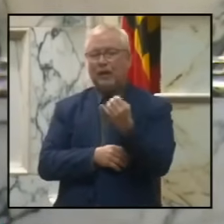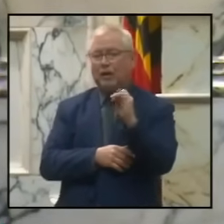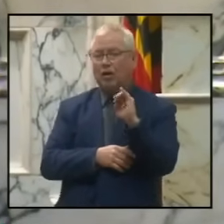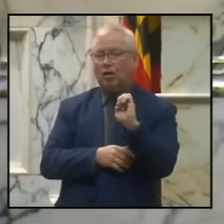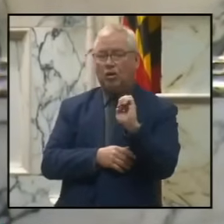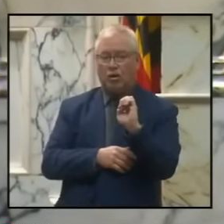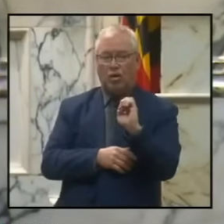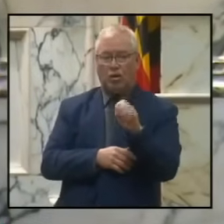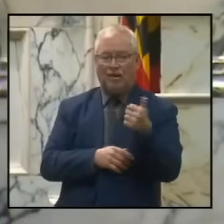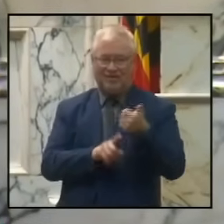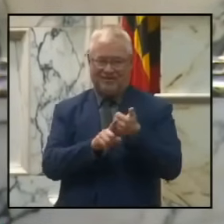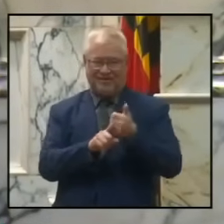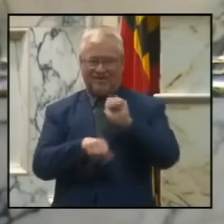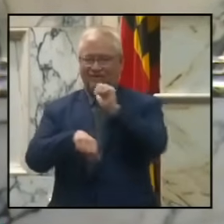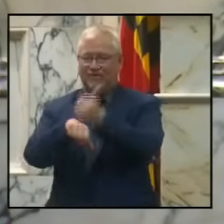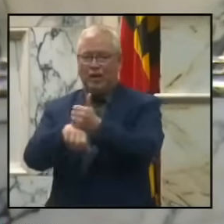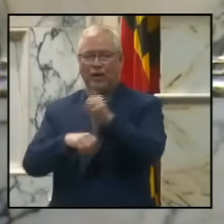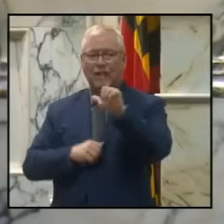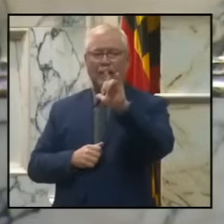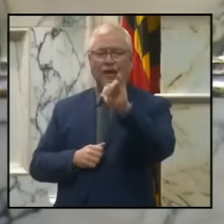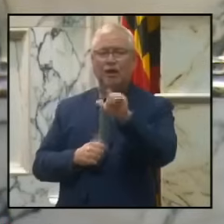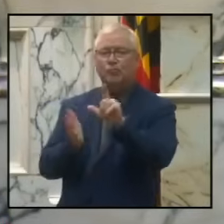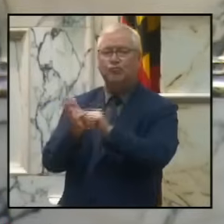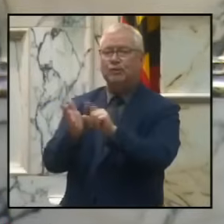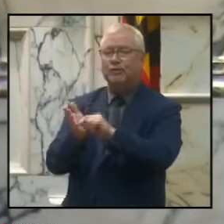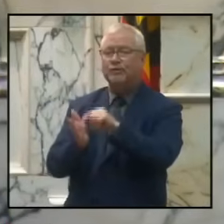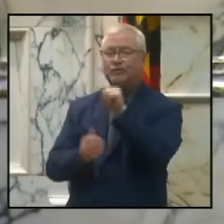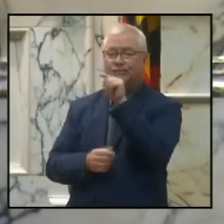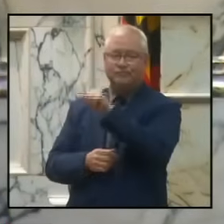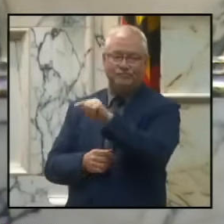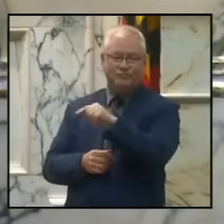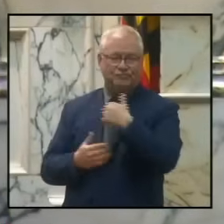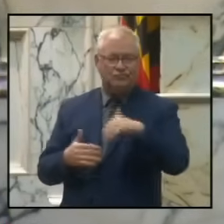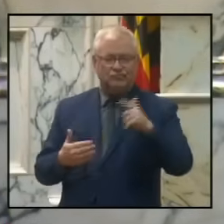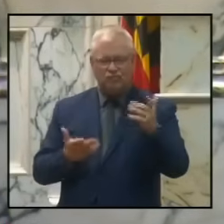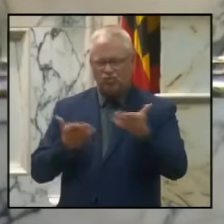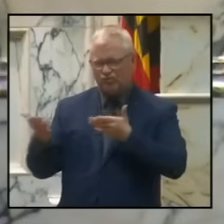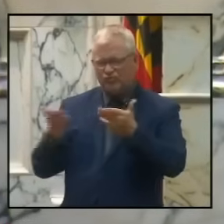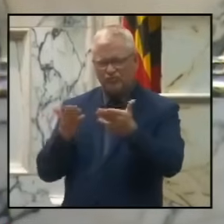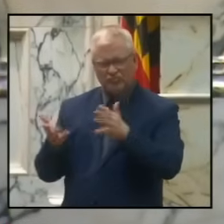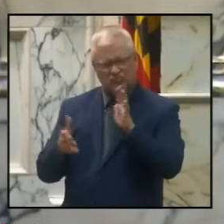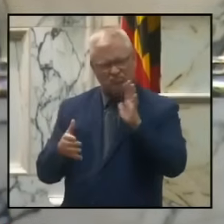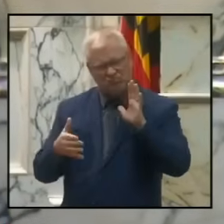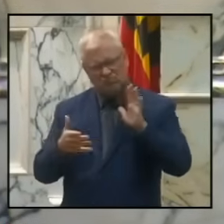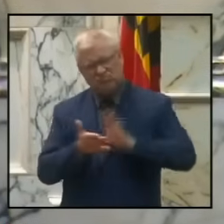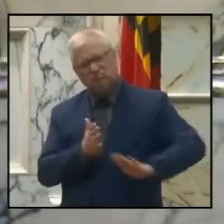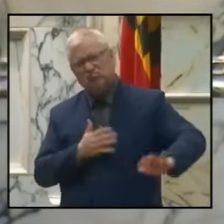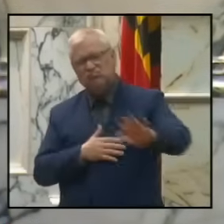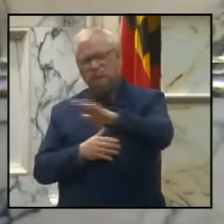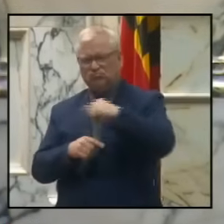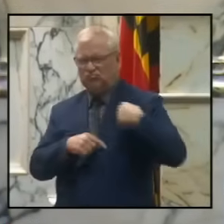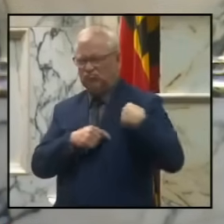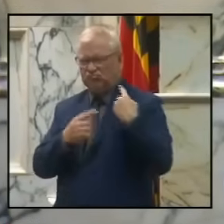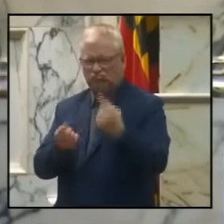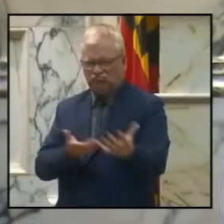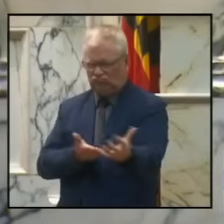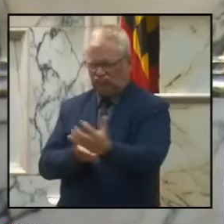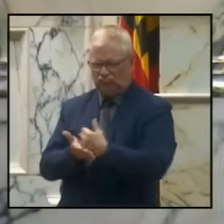Lily's Printing. It's a full-service printing company that she founded with her